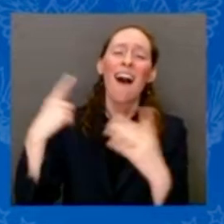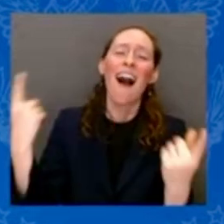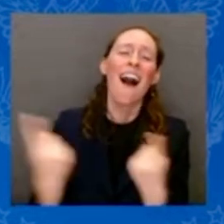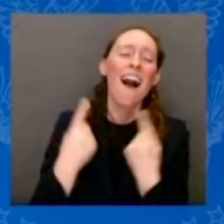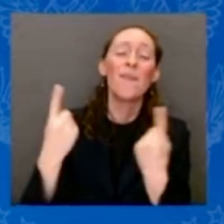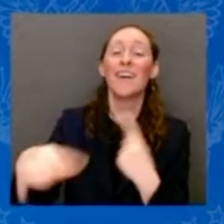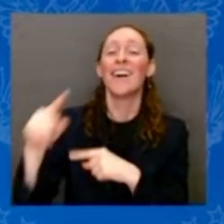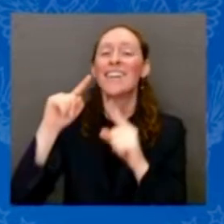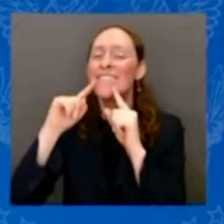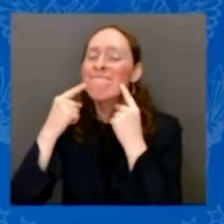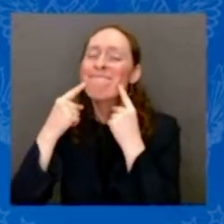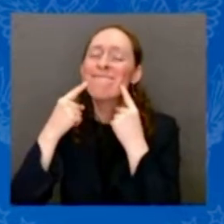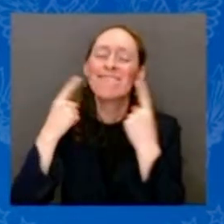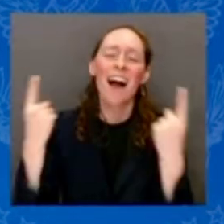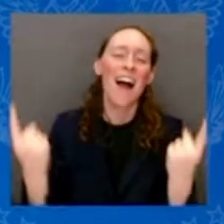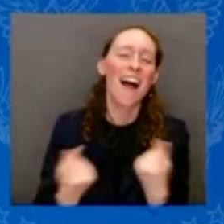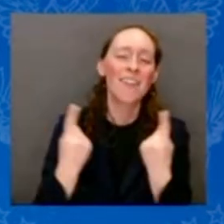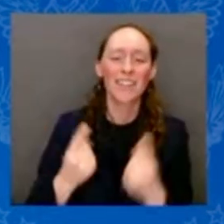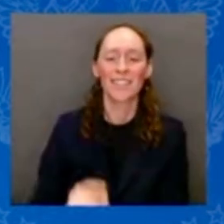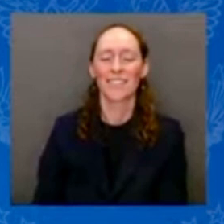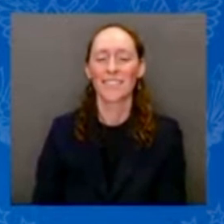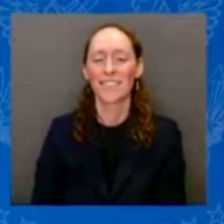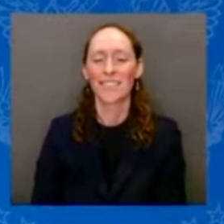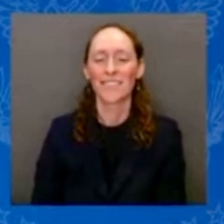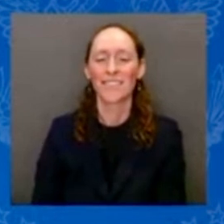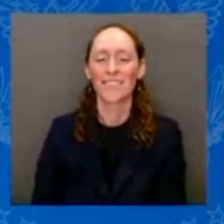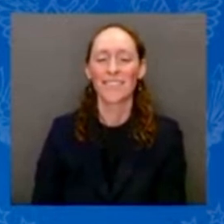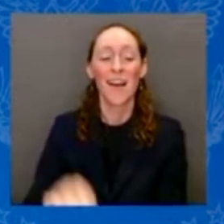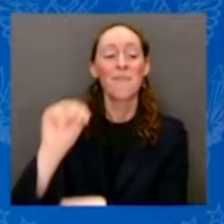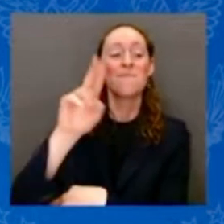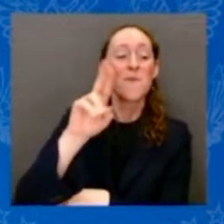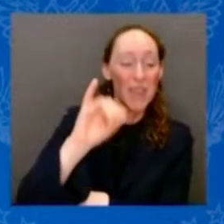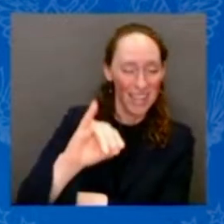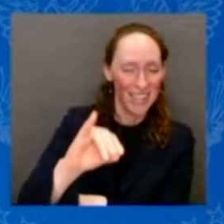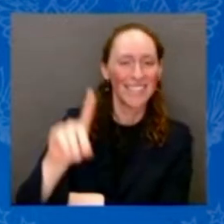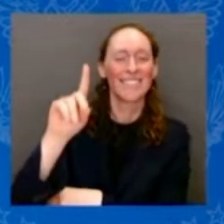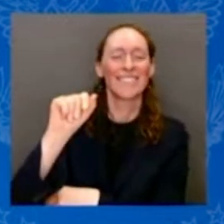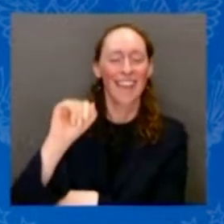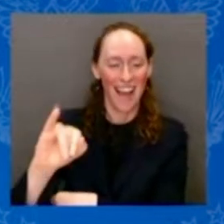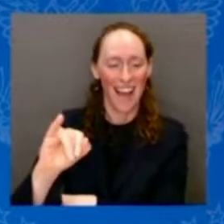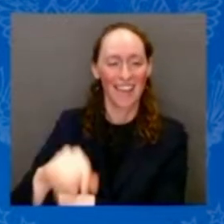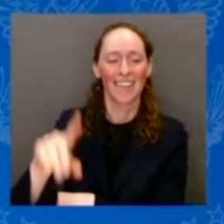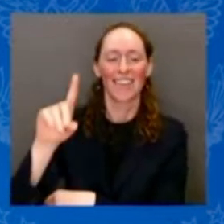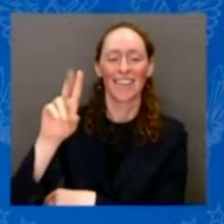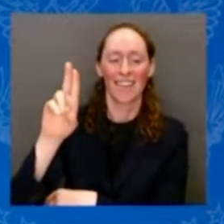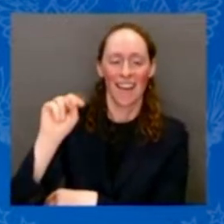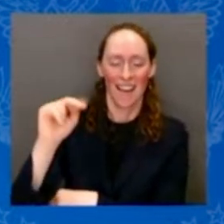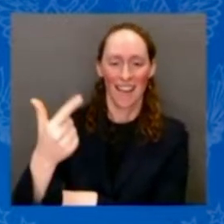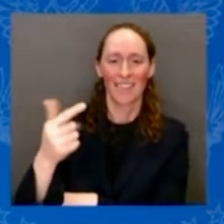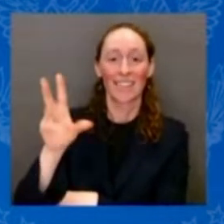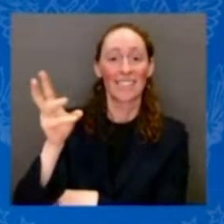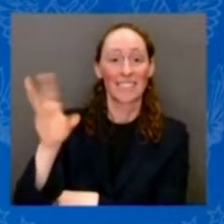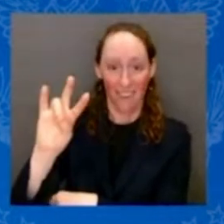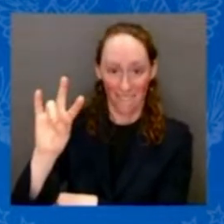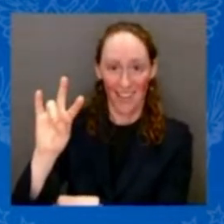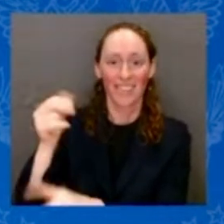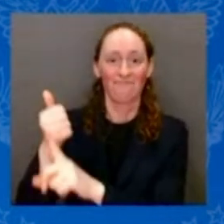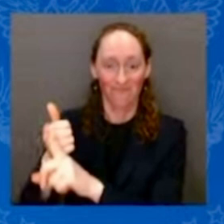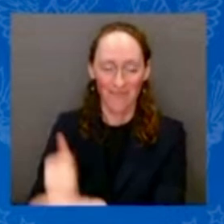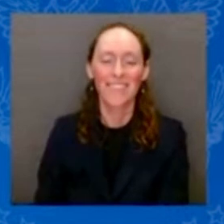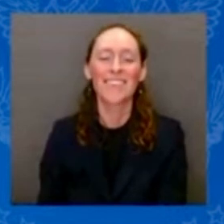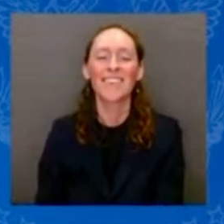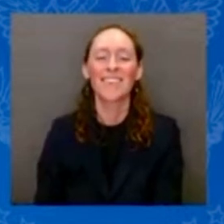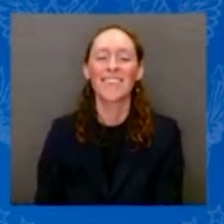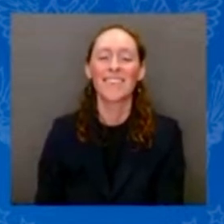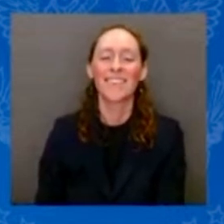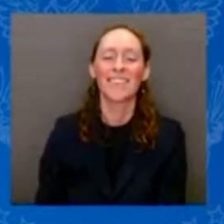Moy Dayun, 67, refugee, community builder, cherished friend, known for her kindness, her sweetness, her